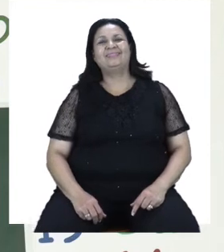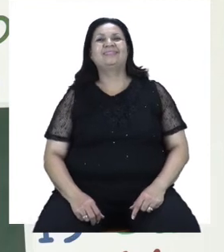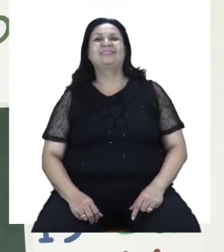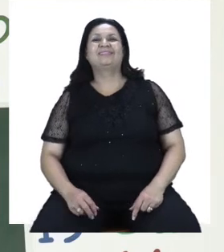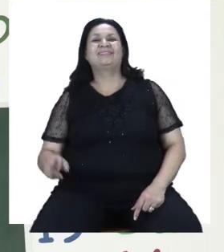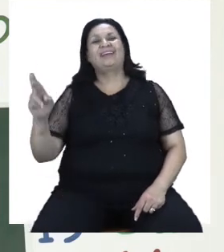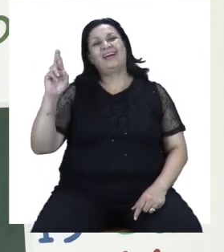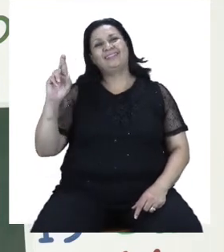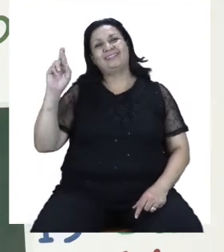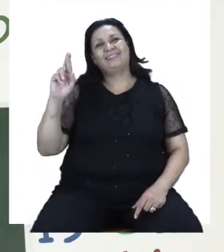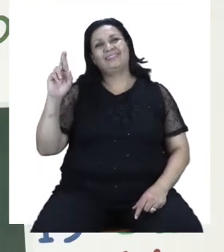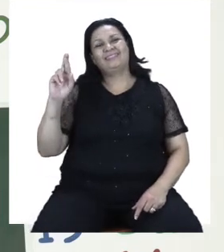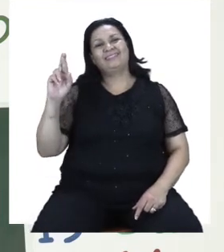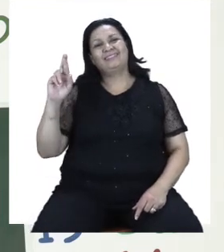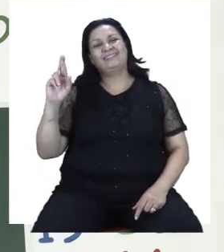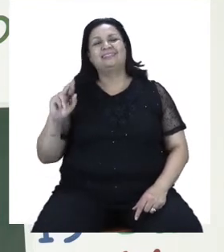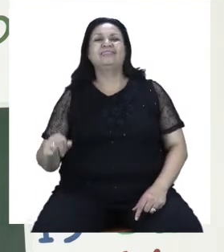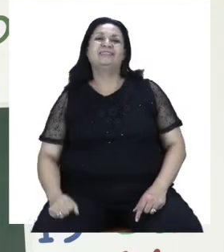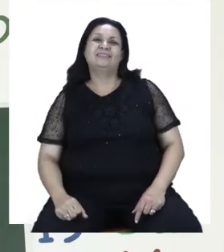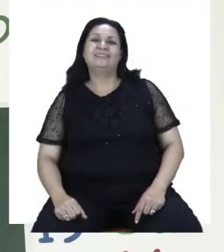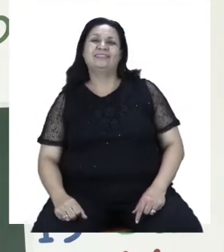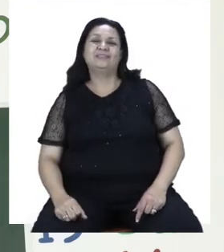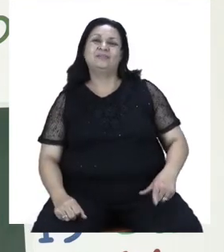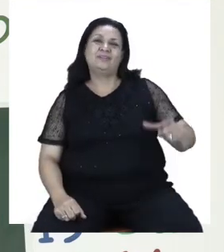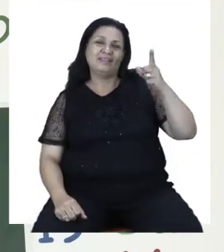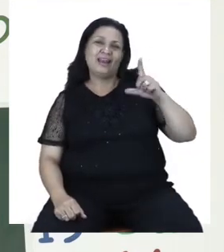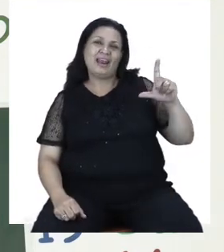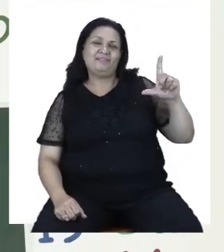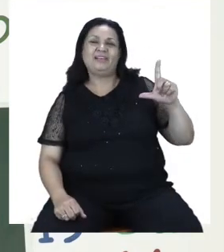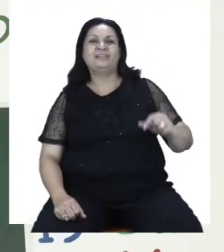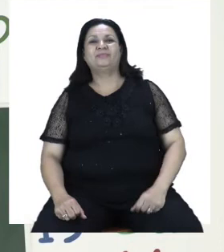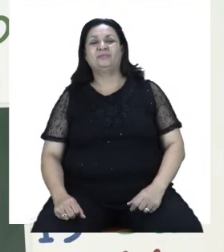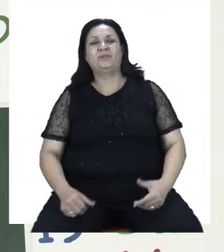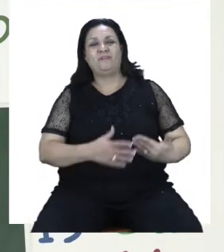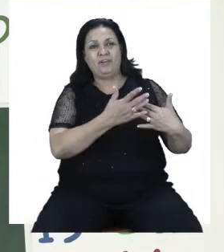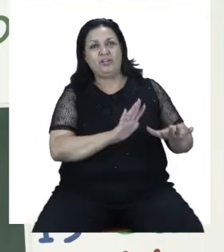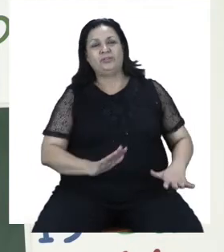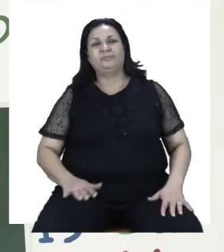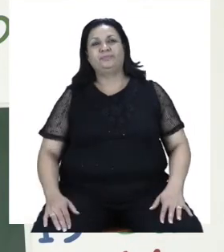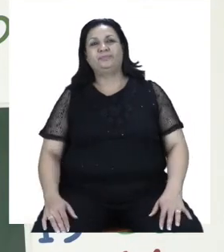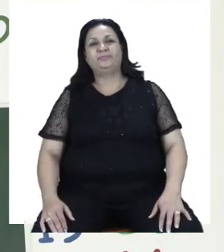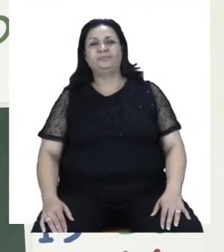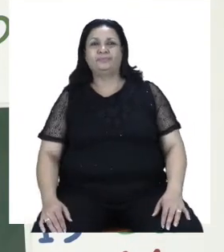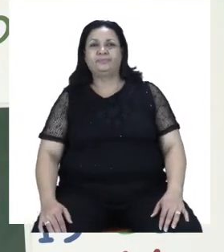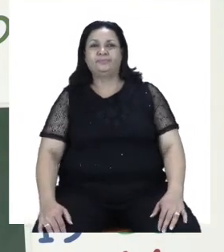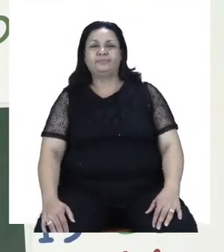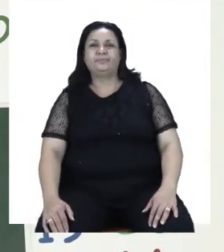the right hand, and we're going to start our game. Here is our right